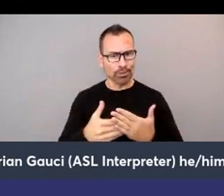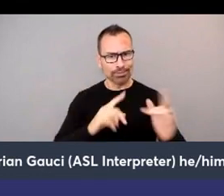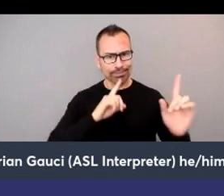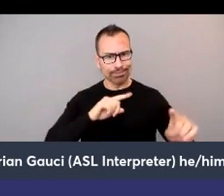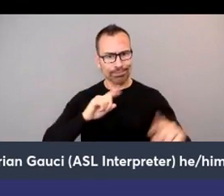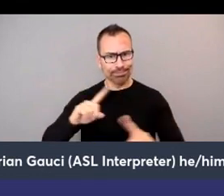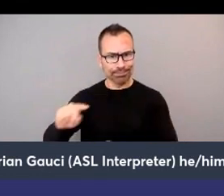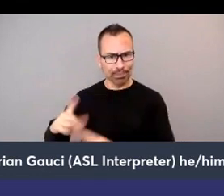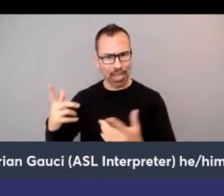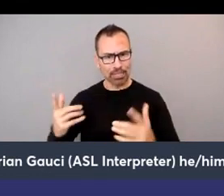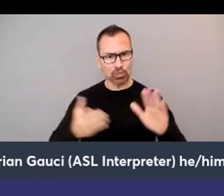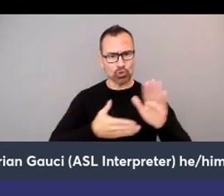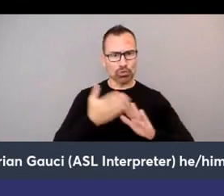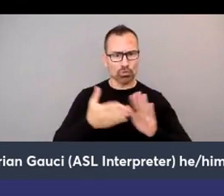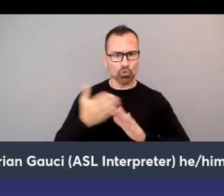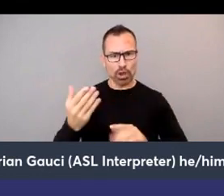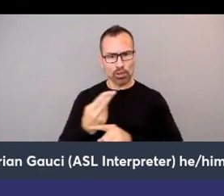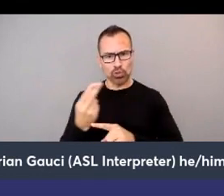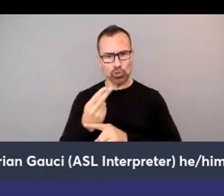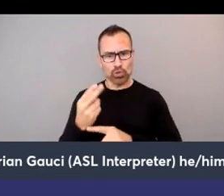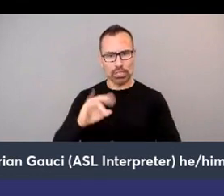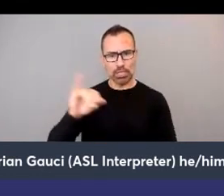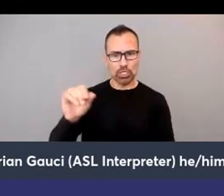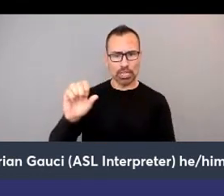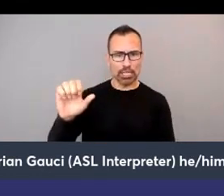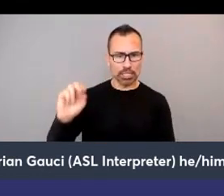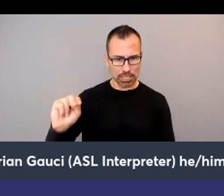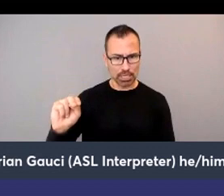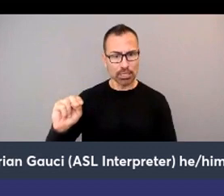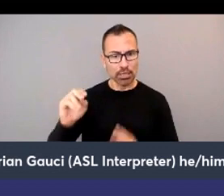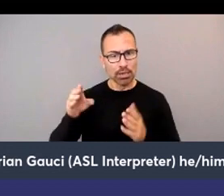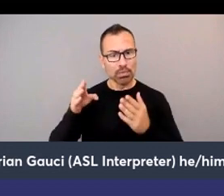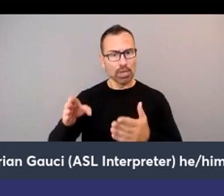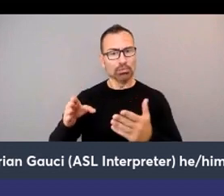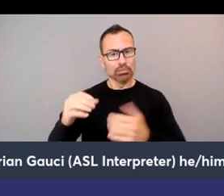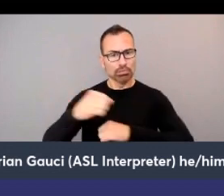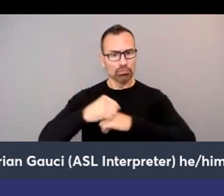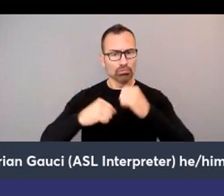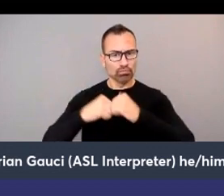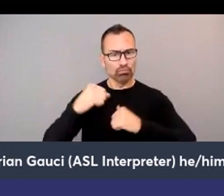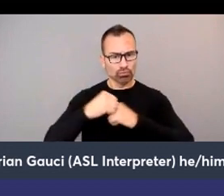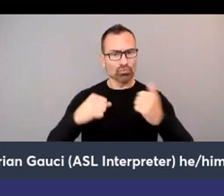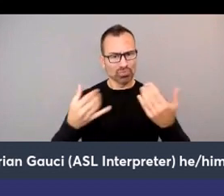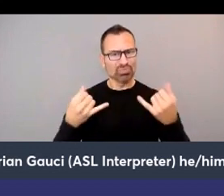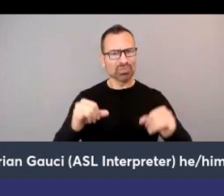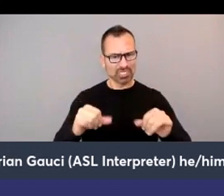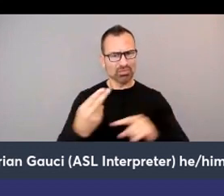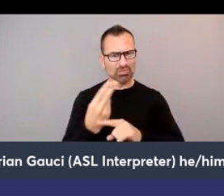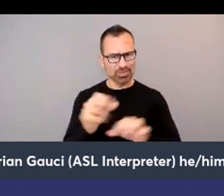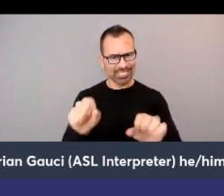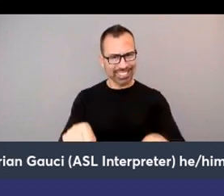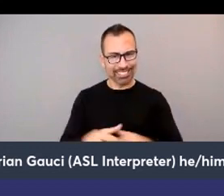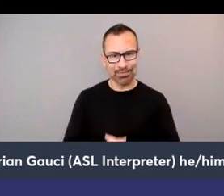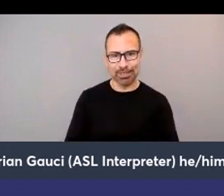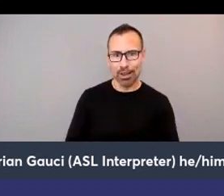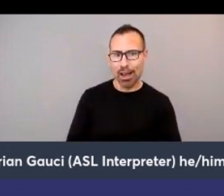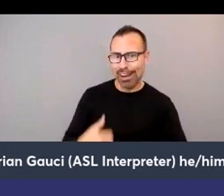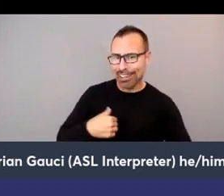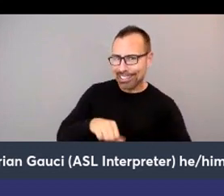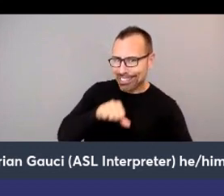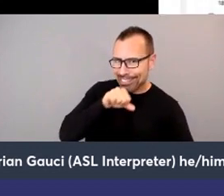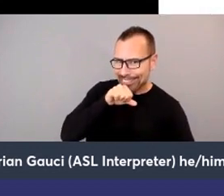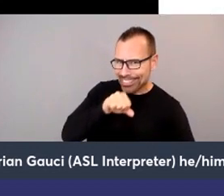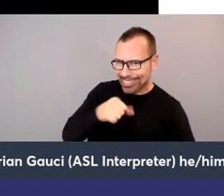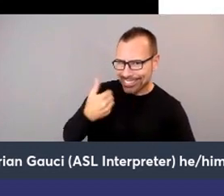for with using the JSON path structure, you can still use them as well. I love it. So,